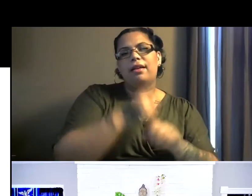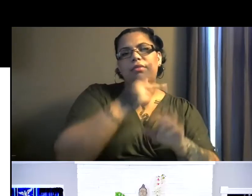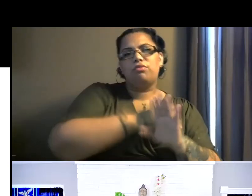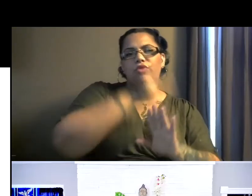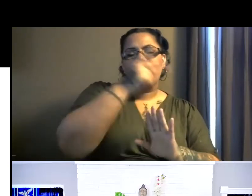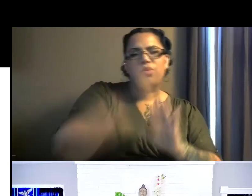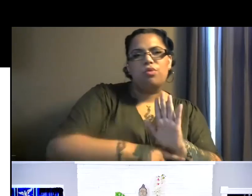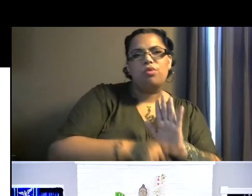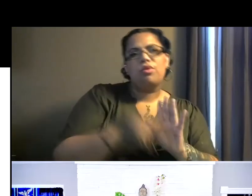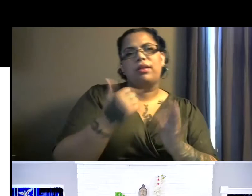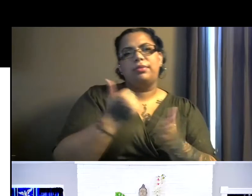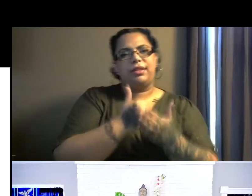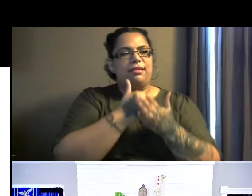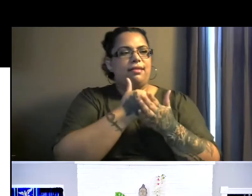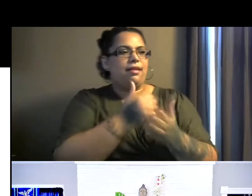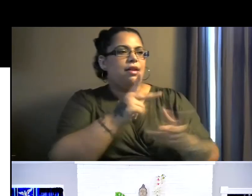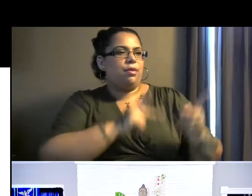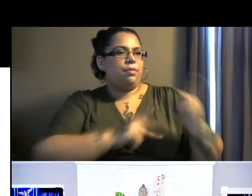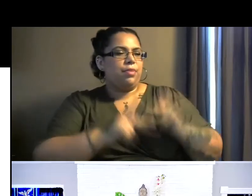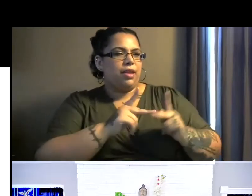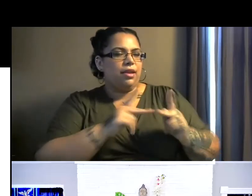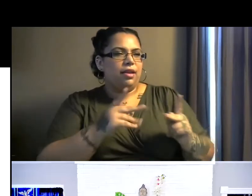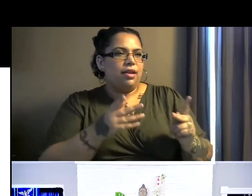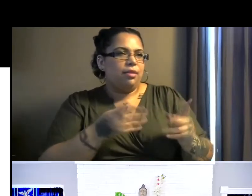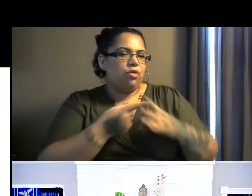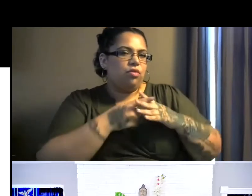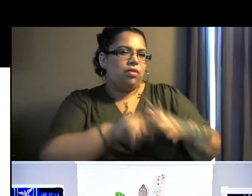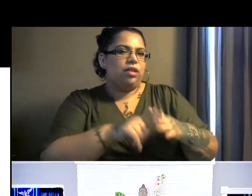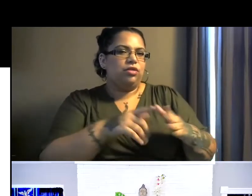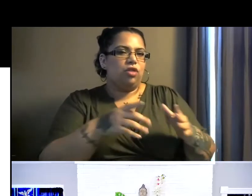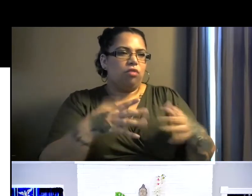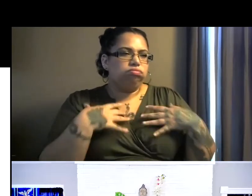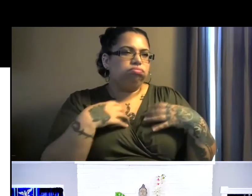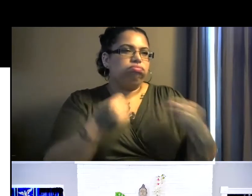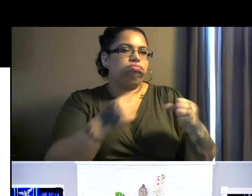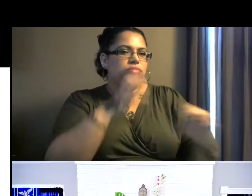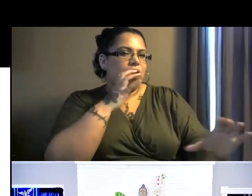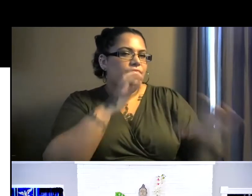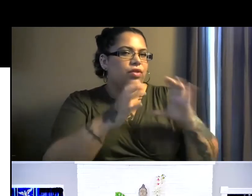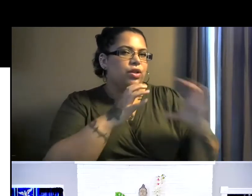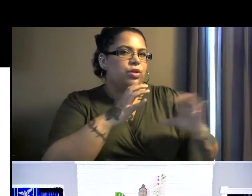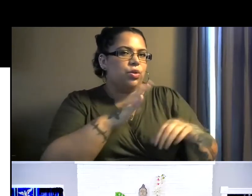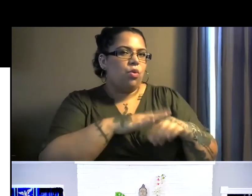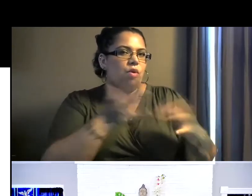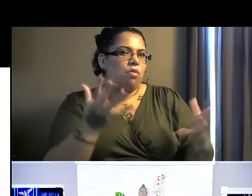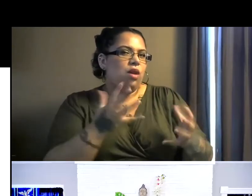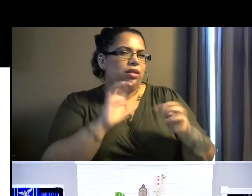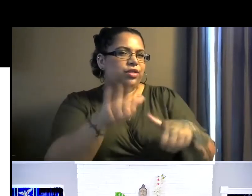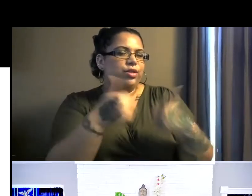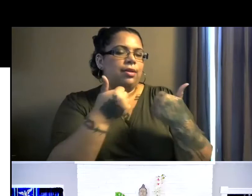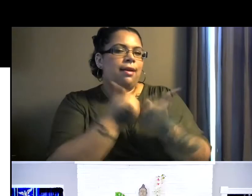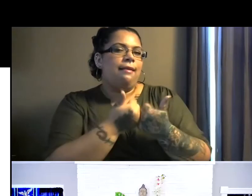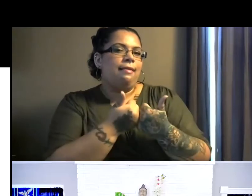and evoke courageous conversations on challenging issues.